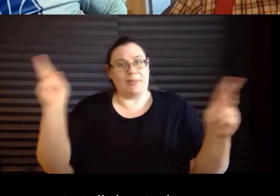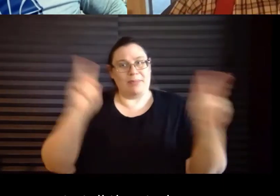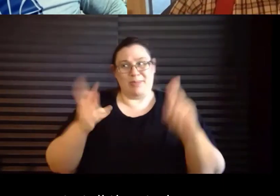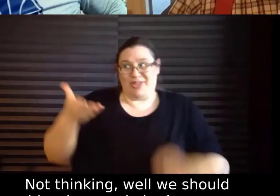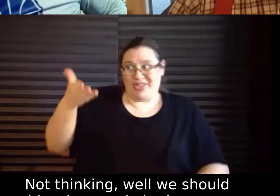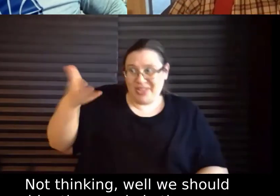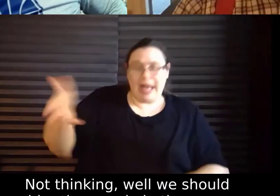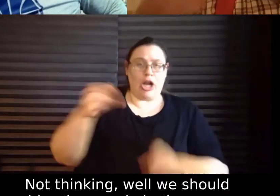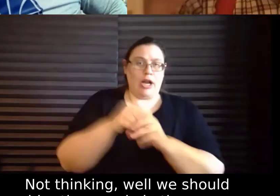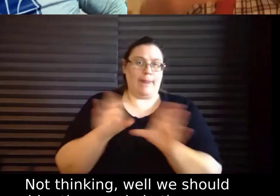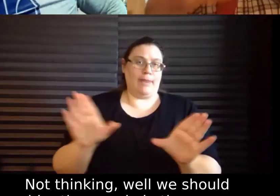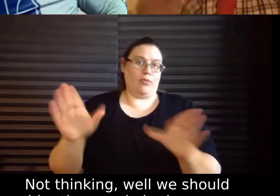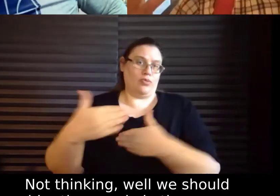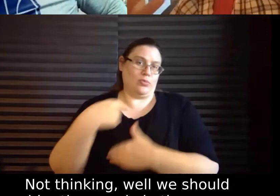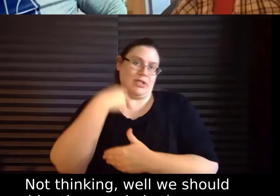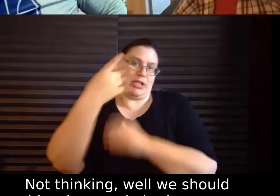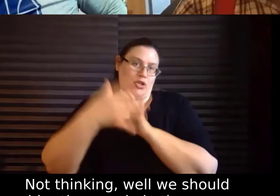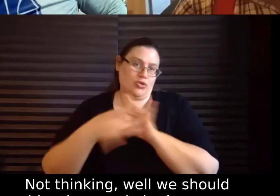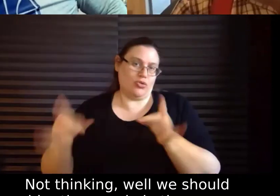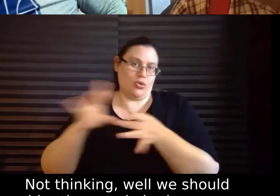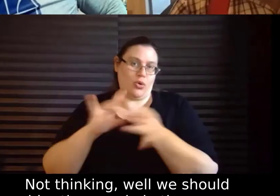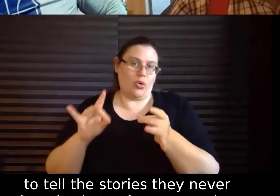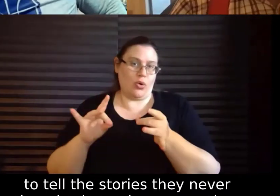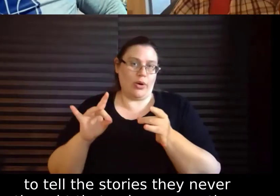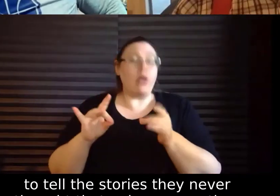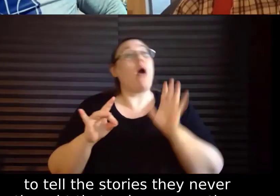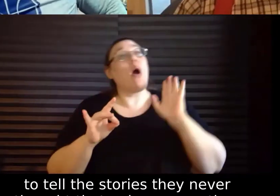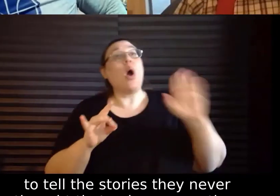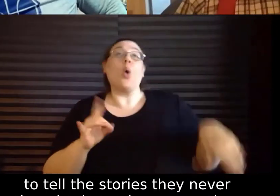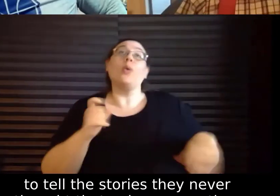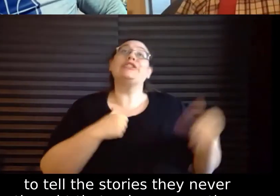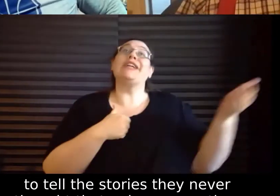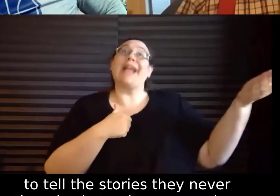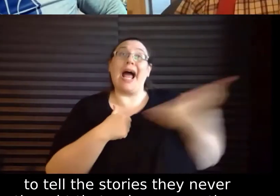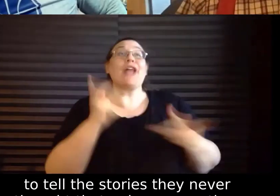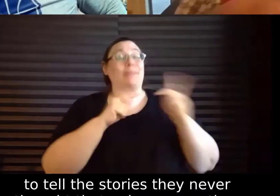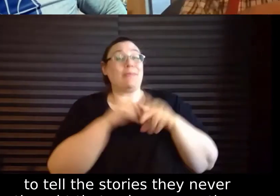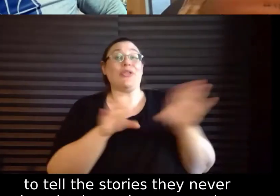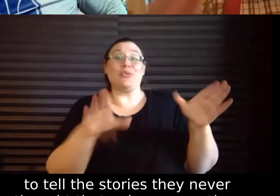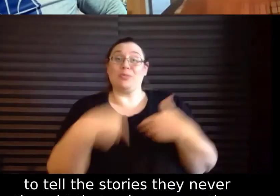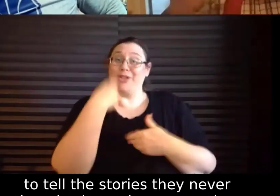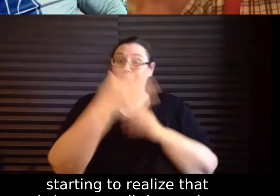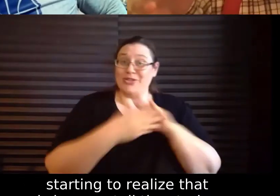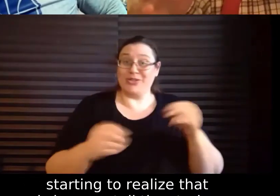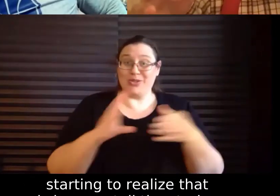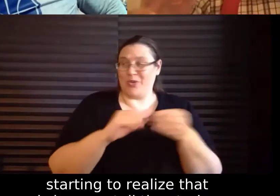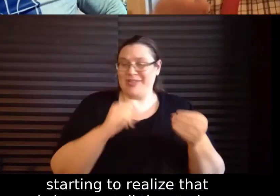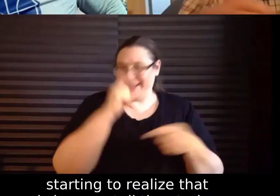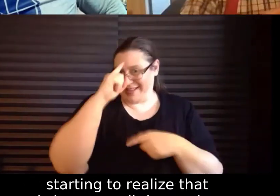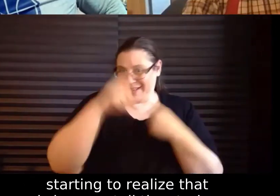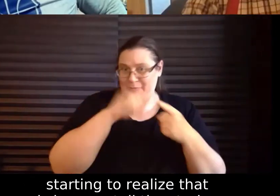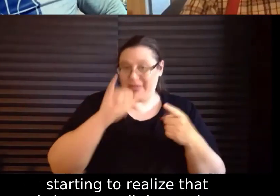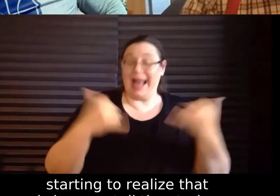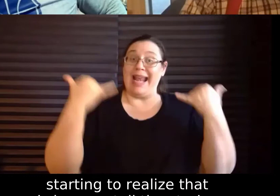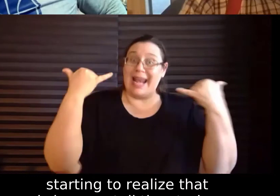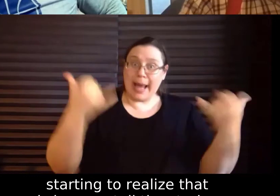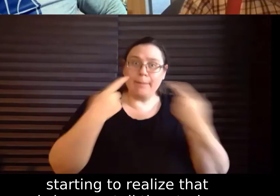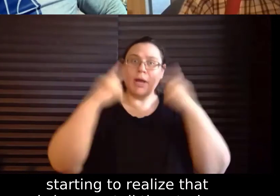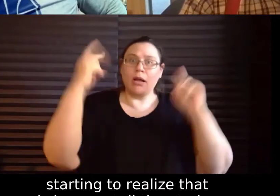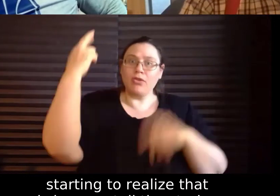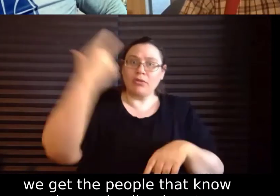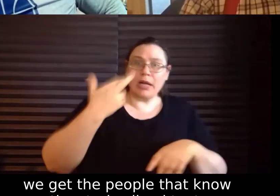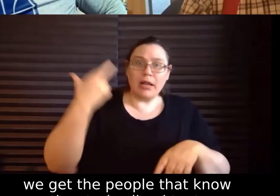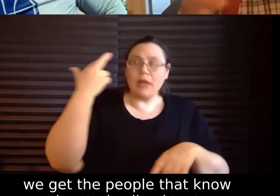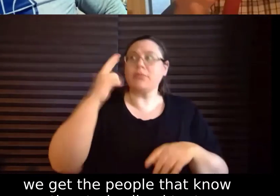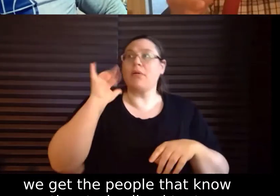the stories, not thinking, well, we should hire the people in the room to tell the stories. They never thought that. And only now are they starting to realize, oh, that's how we tell